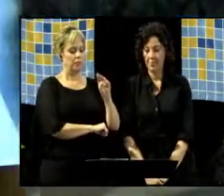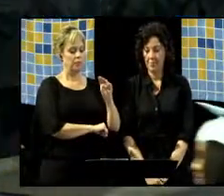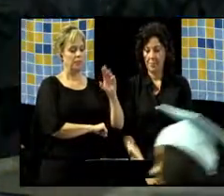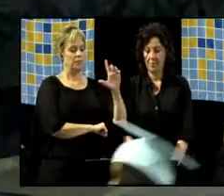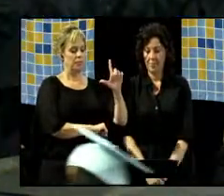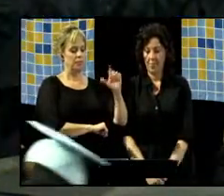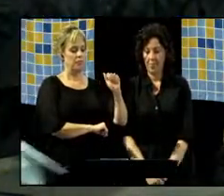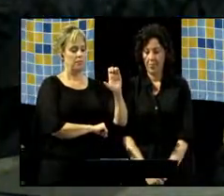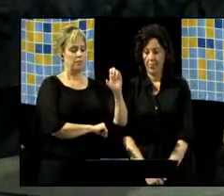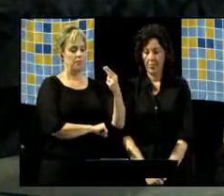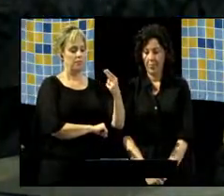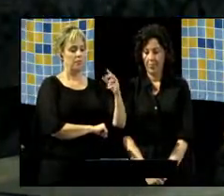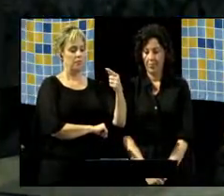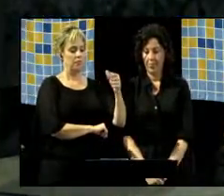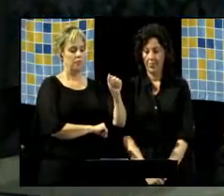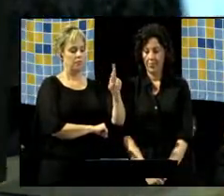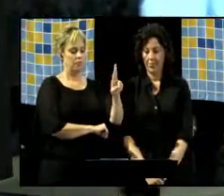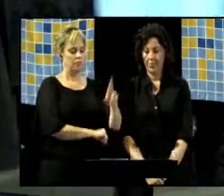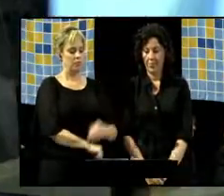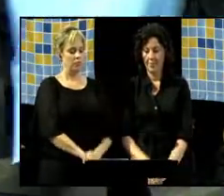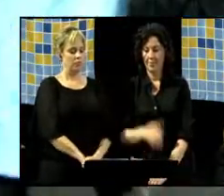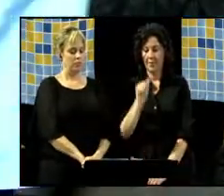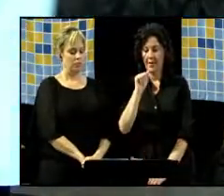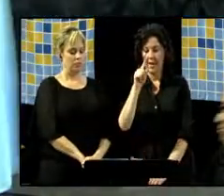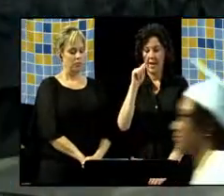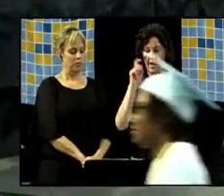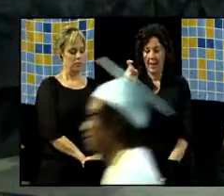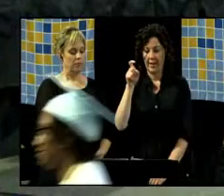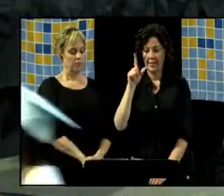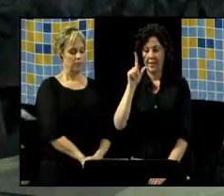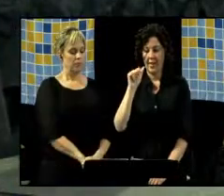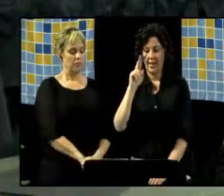Lashgar. Alex De Jesus Landaverde.